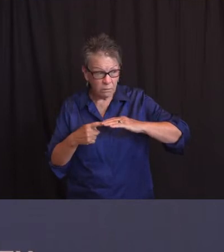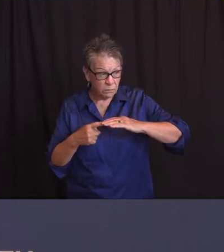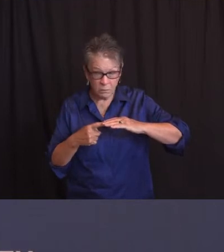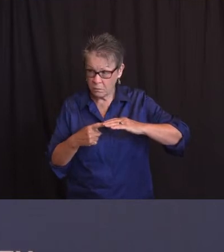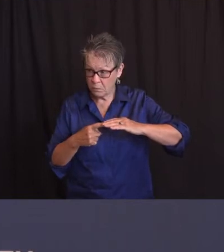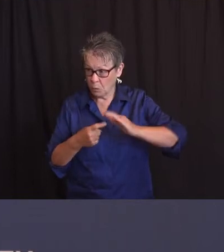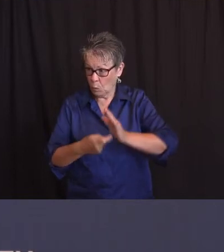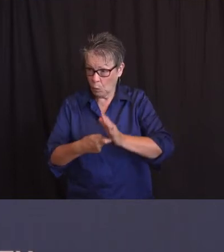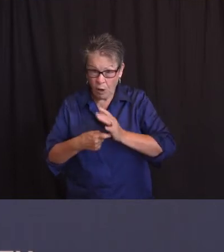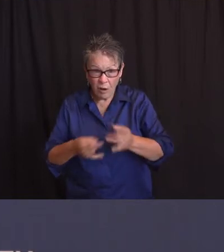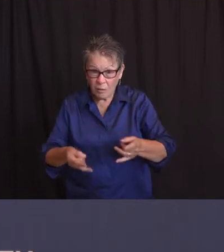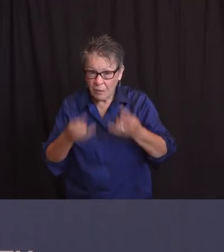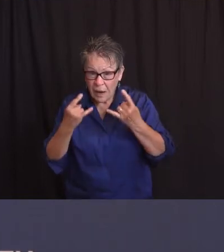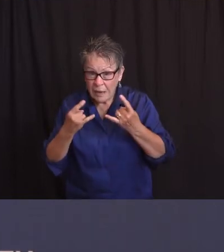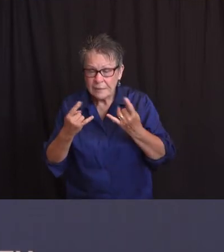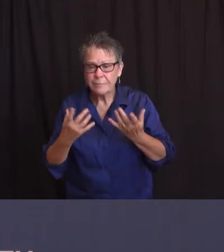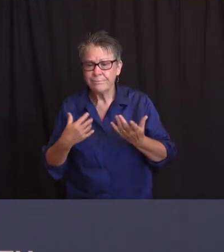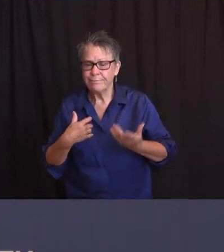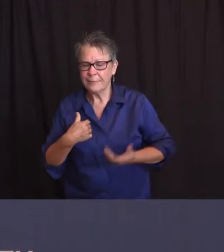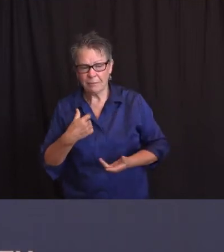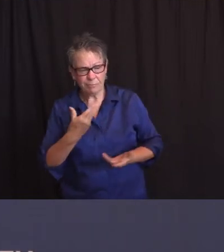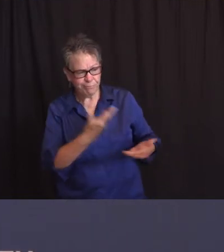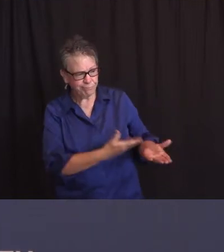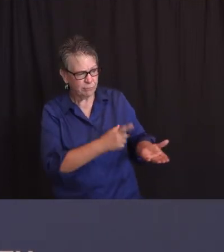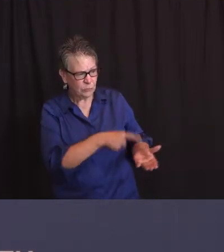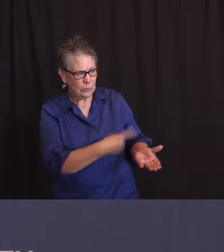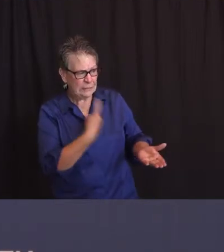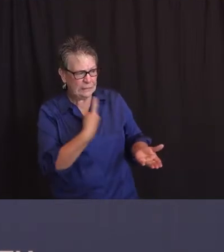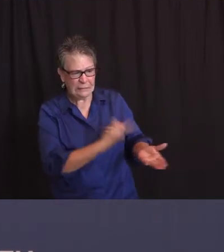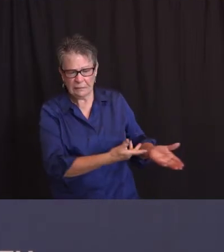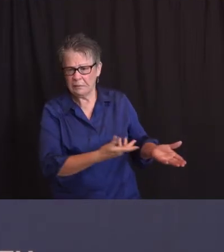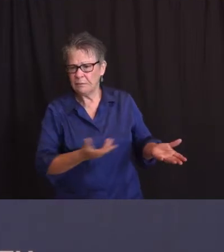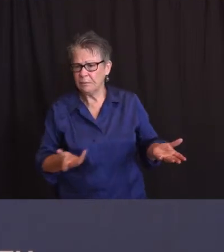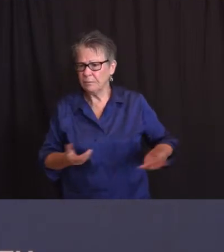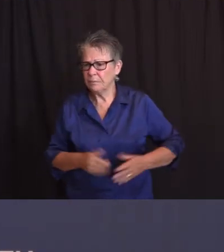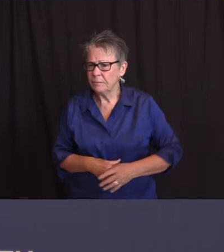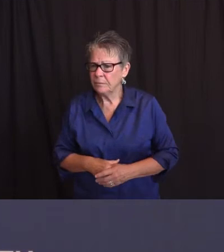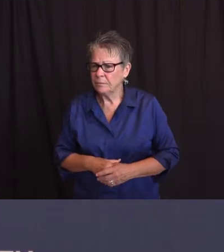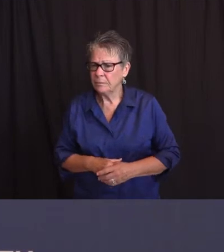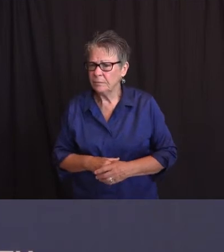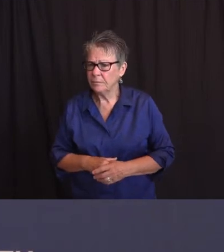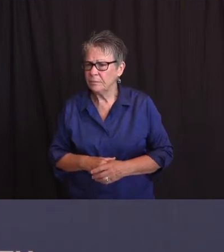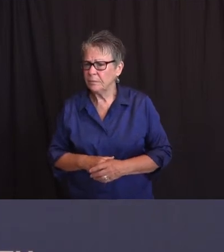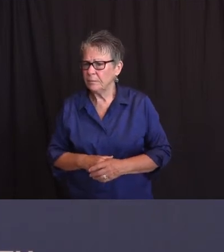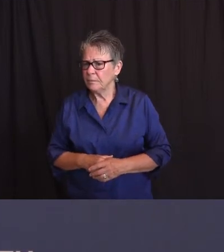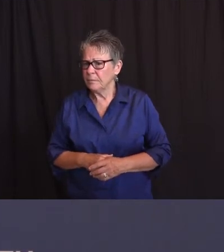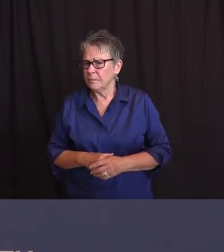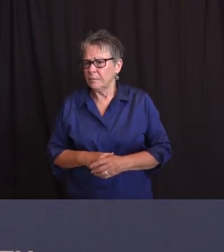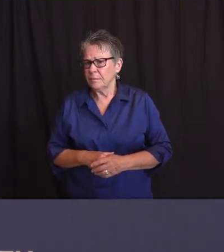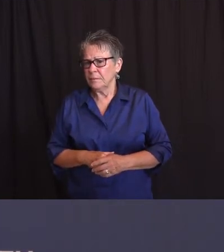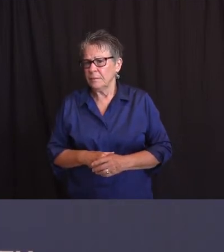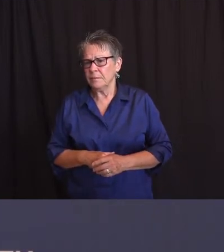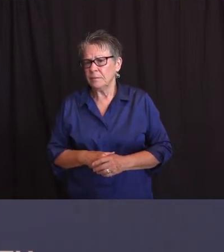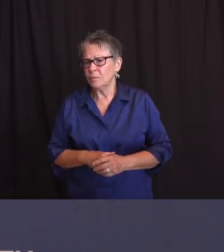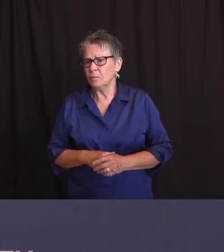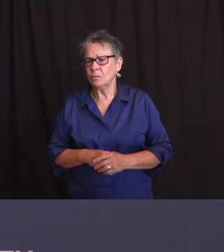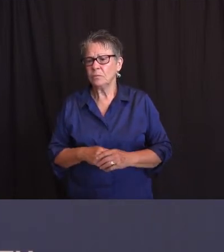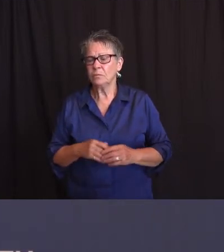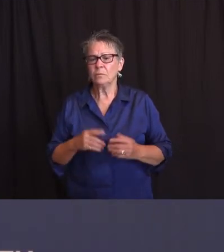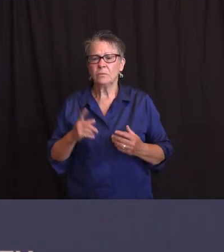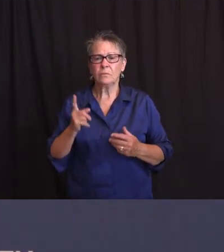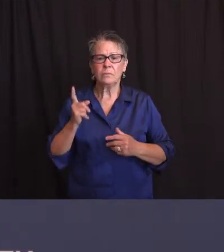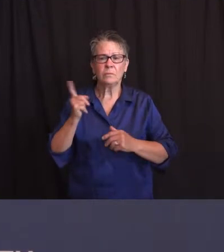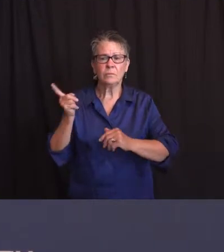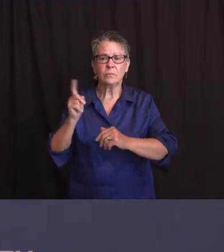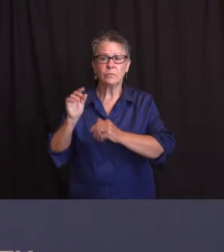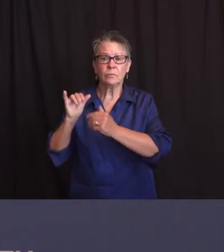I would use New York City as the example here, one monolithic school district for hundreds of thousands of kids. We